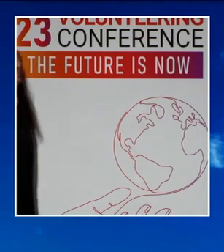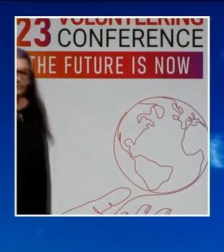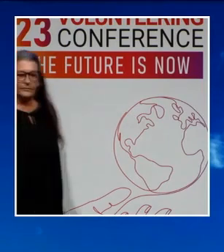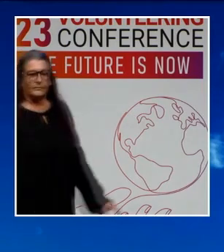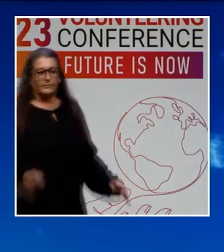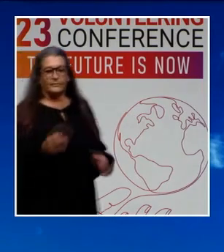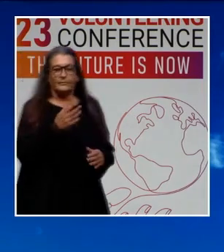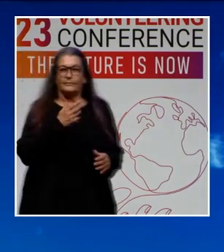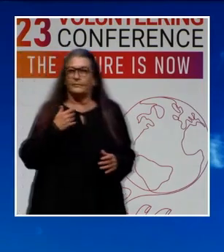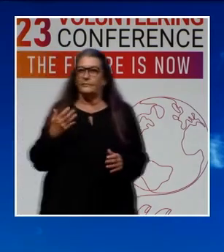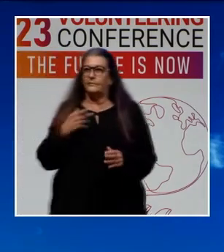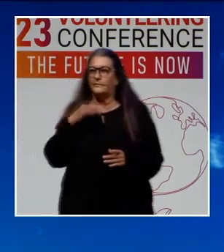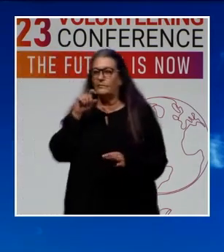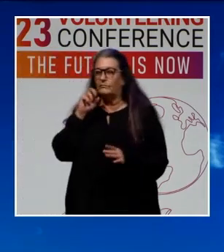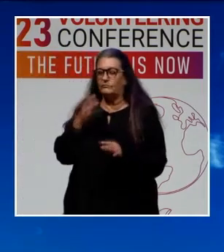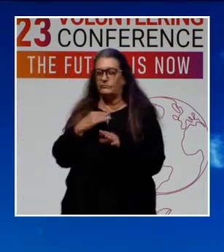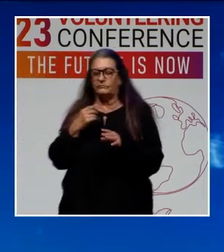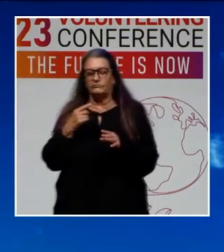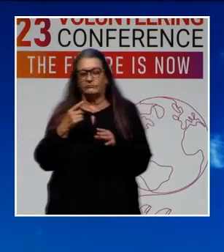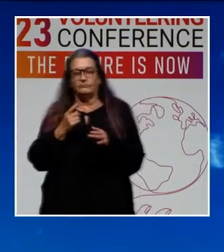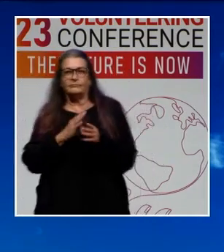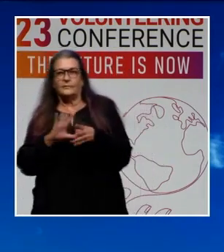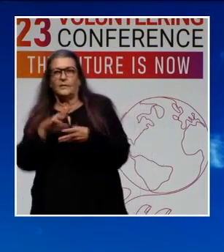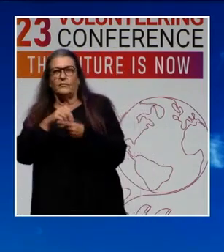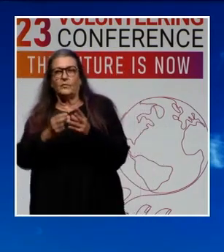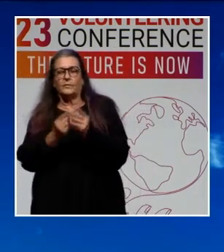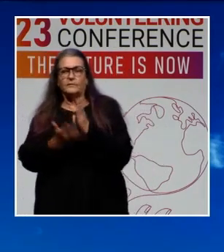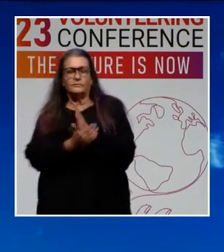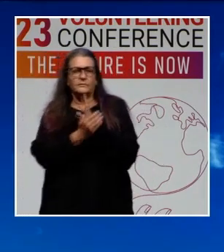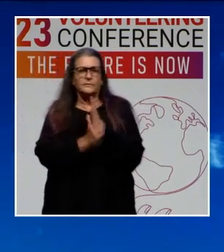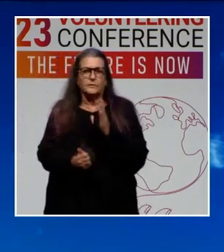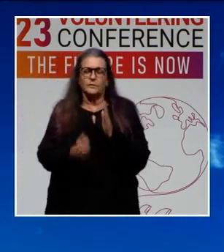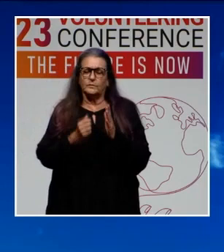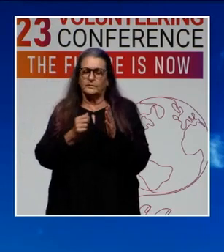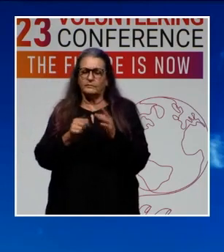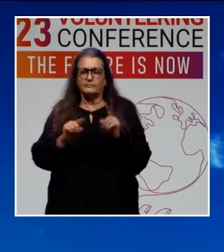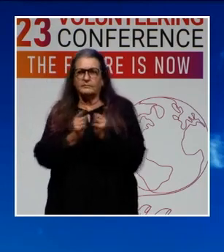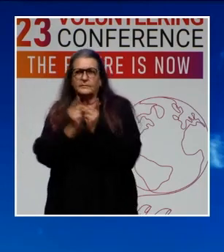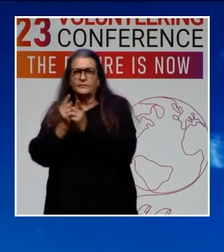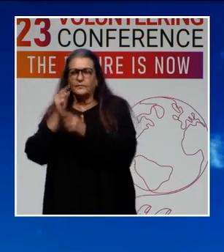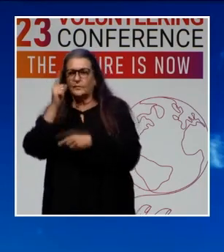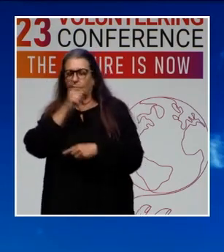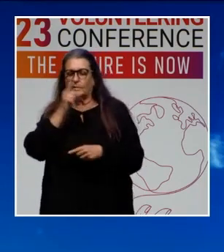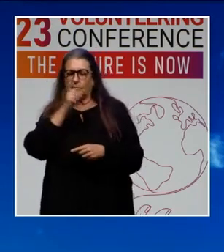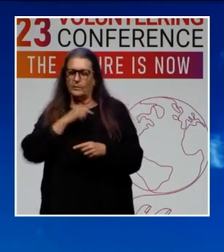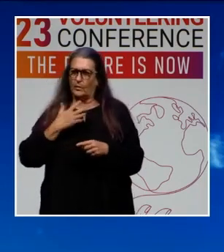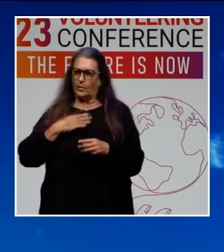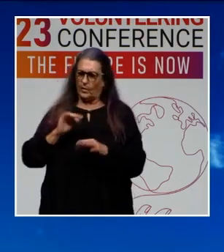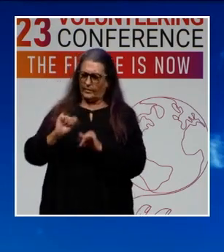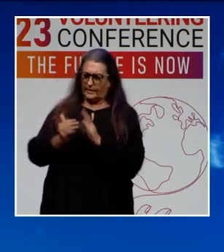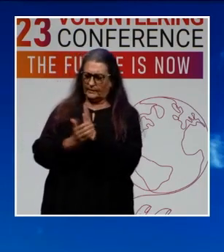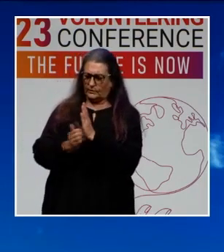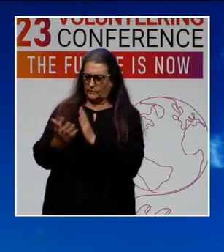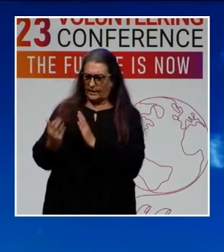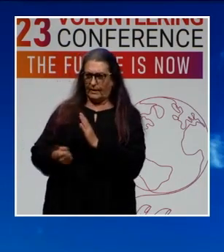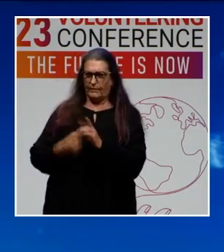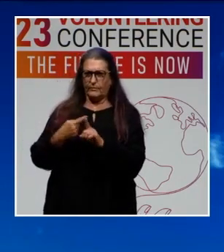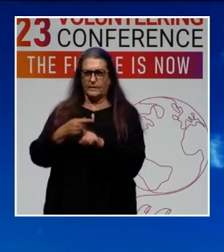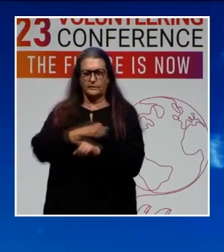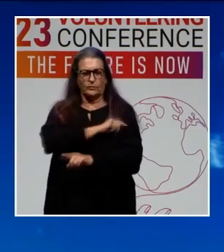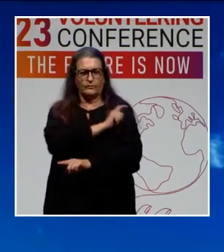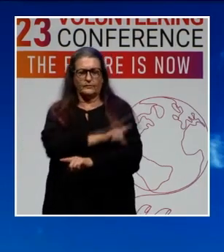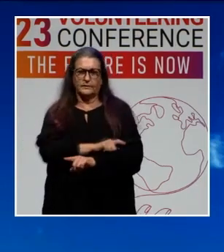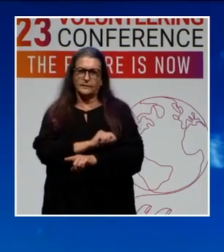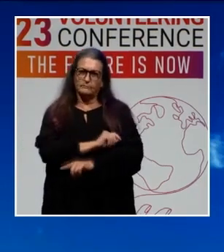the Be Connected program that supports older Australians to improve their digital skills and confidence when they're faced